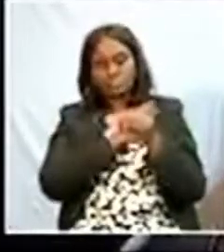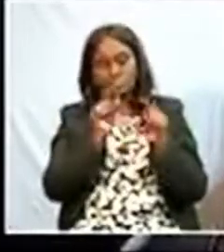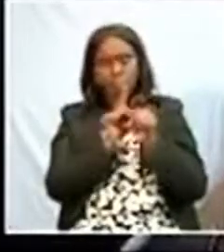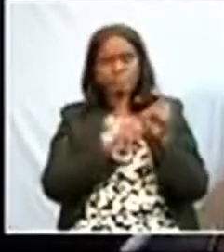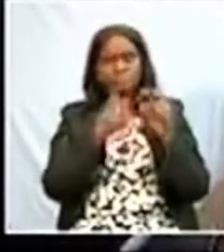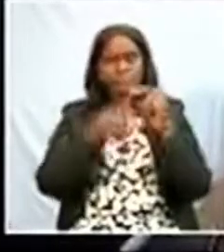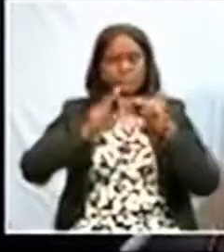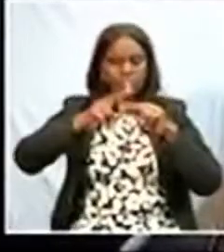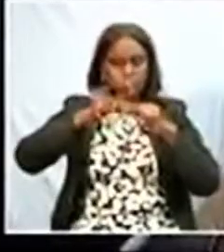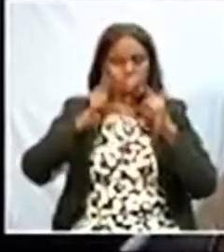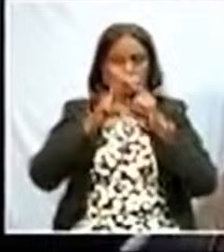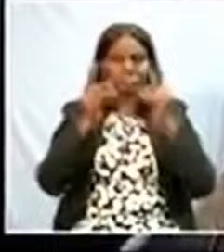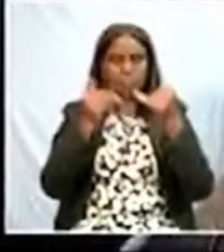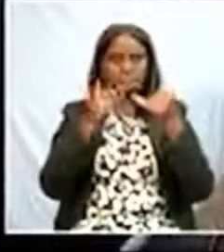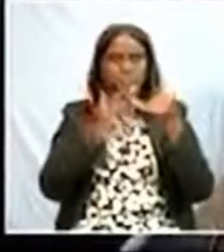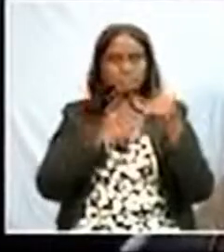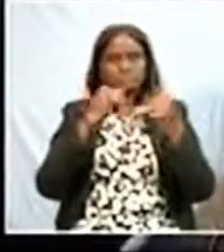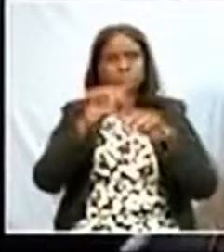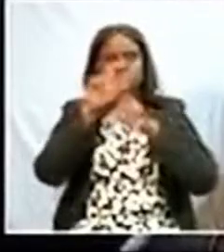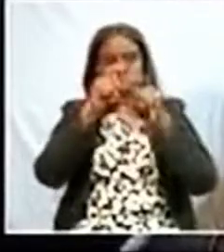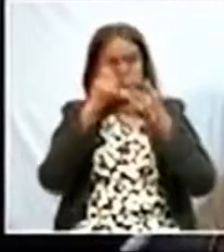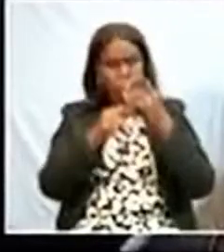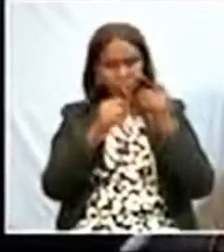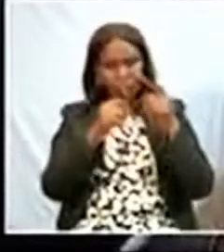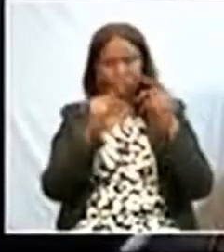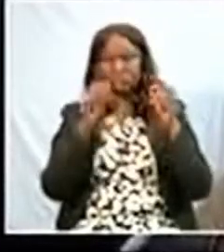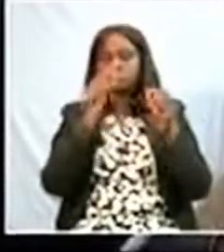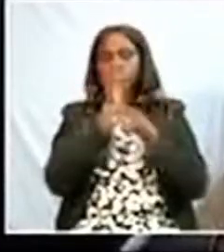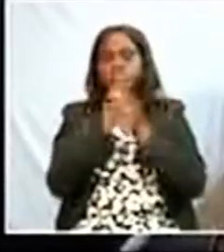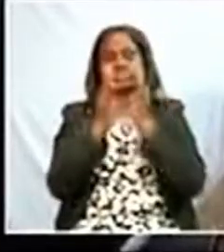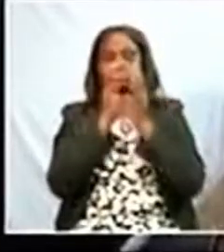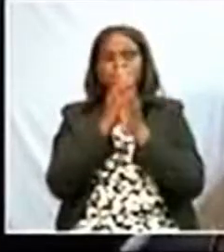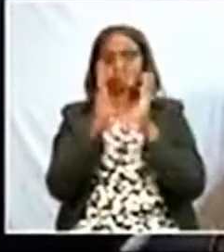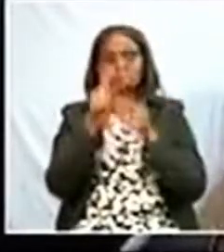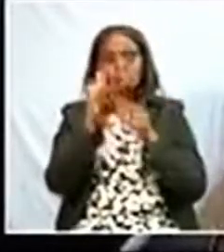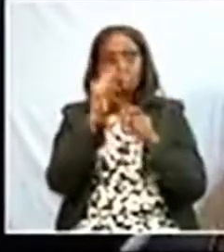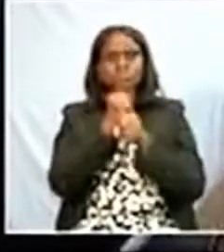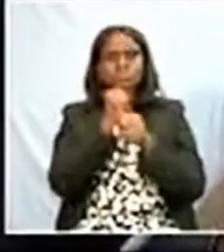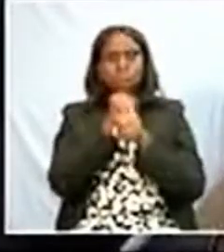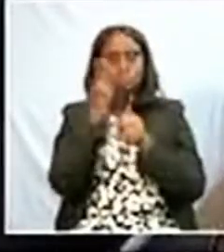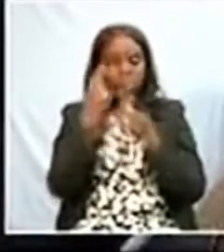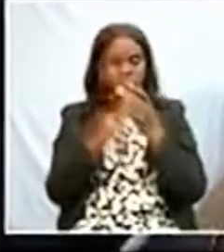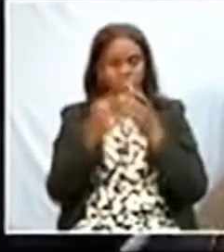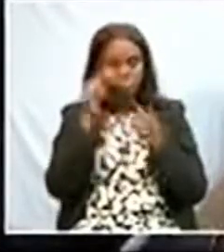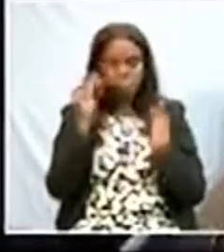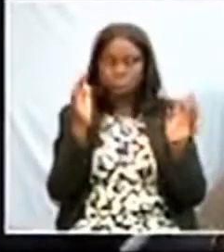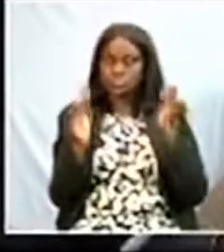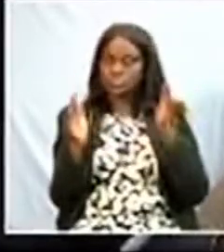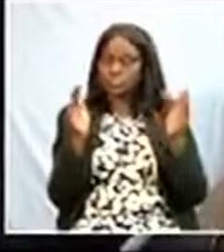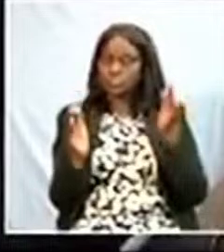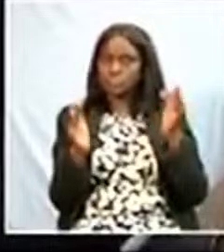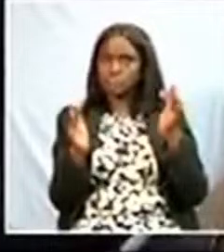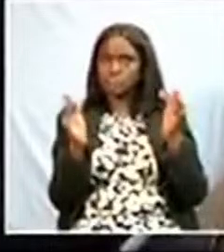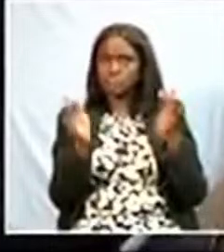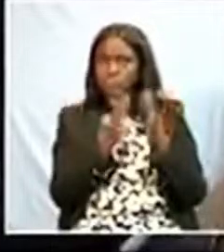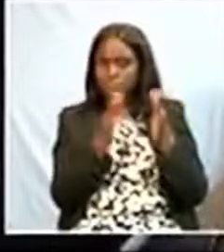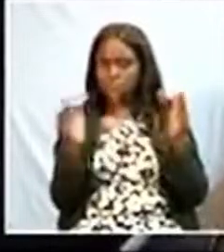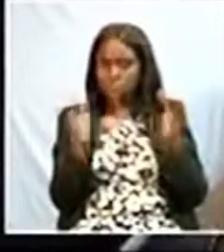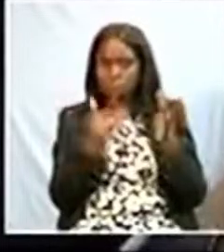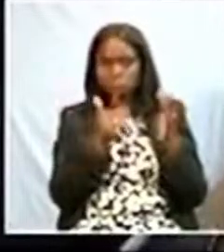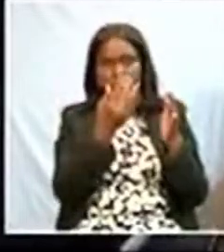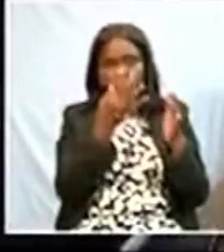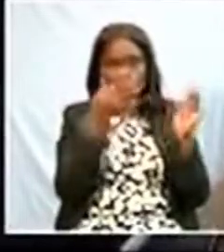increases. So my question is, what was the contractor doing between